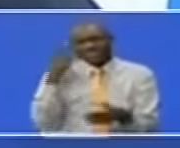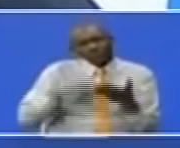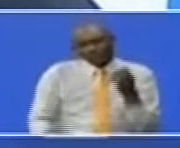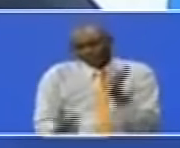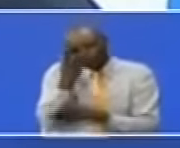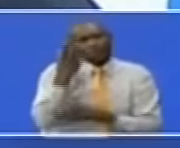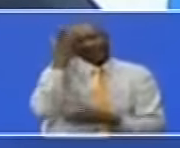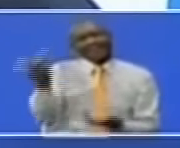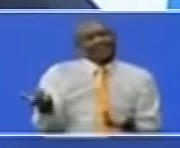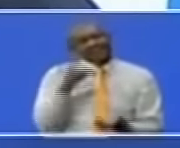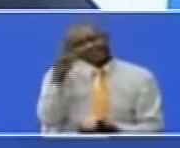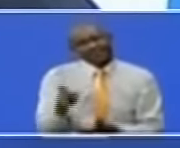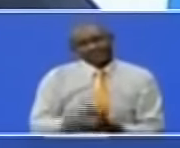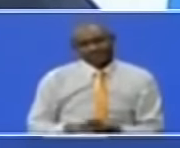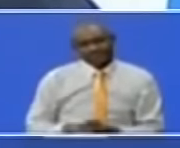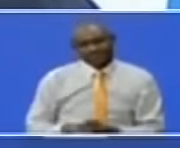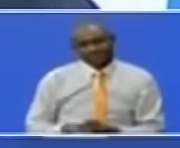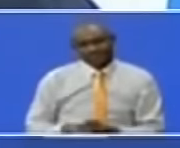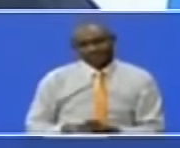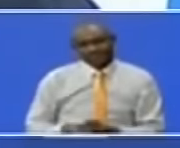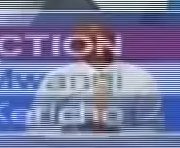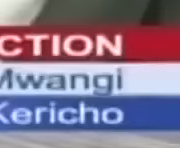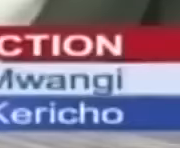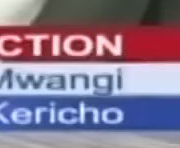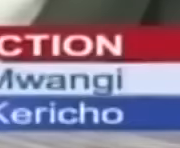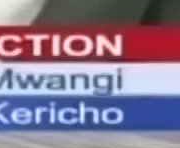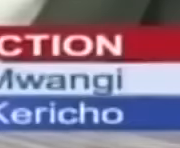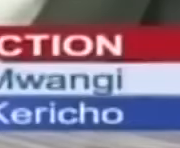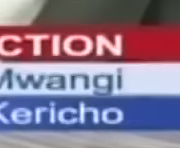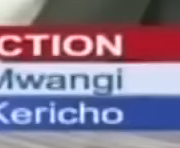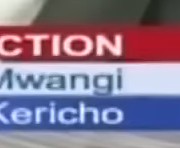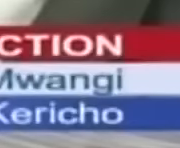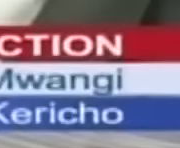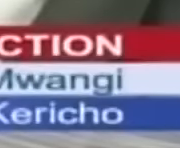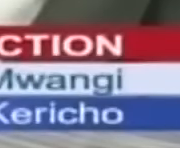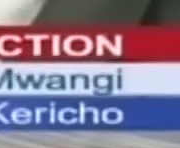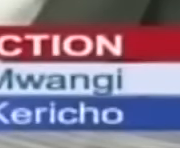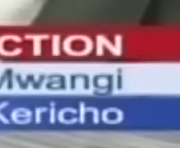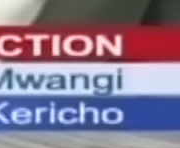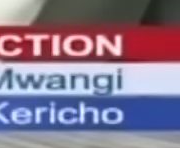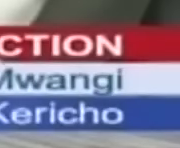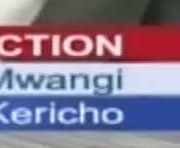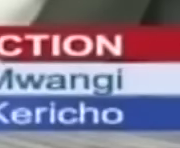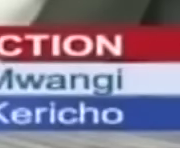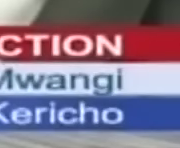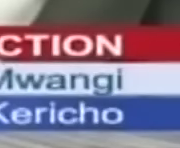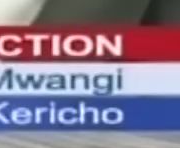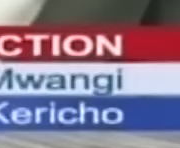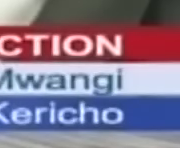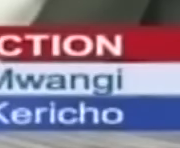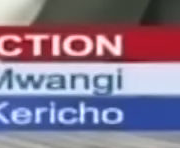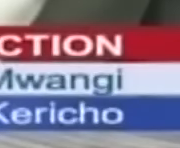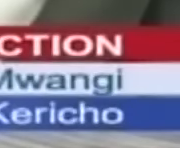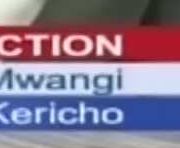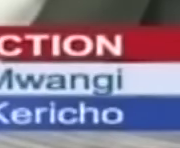up? Mm-hmm. Now, initially, when we had that press conference, their statement was that the voting was